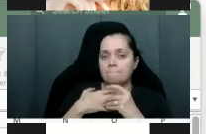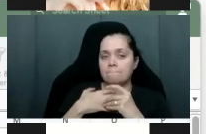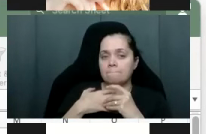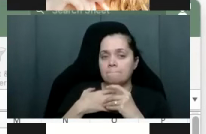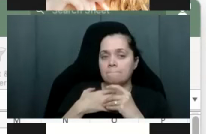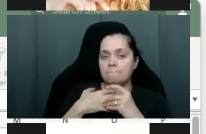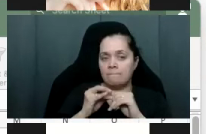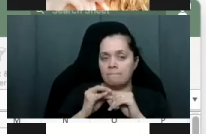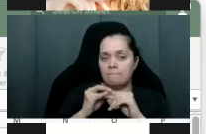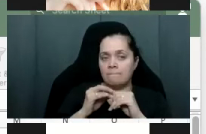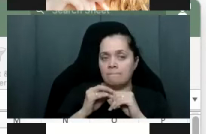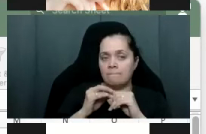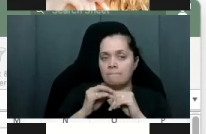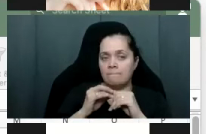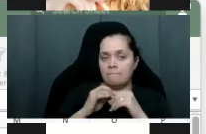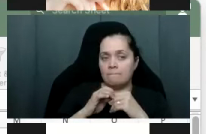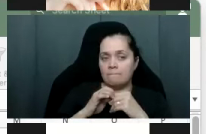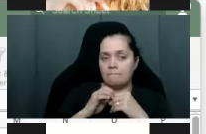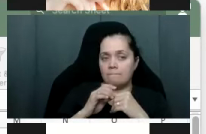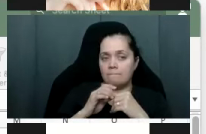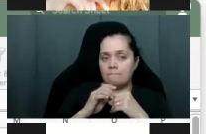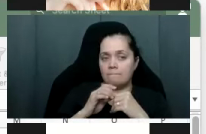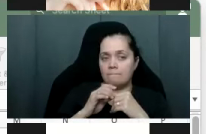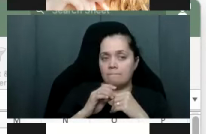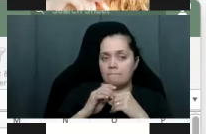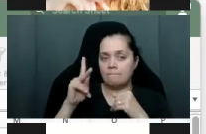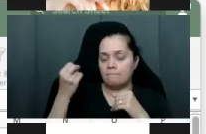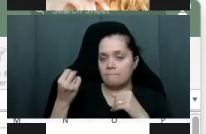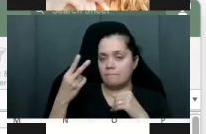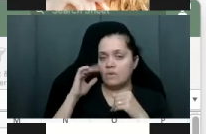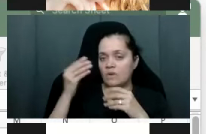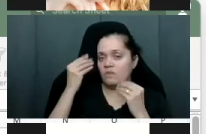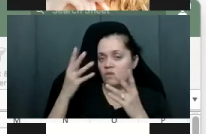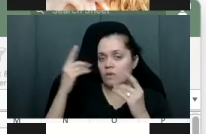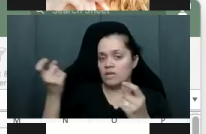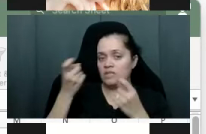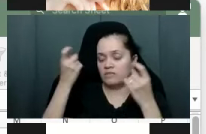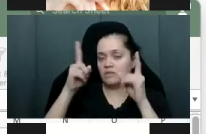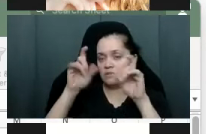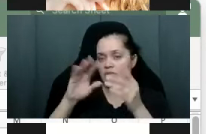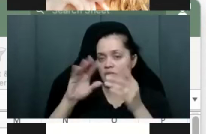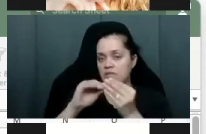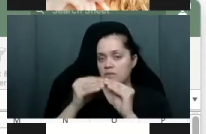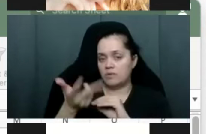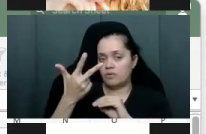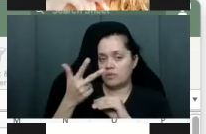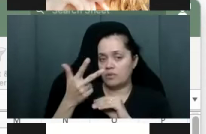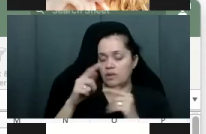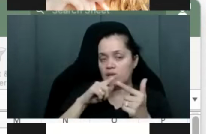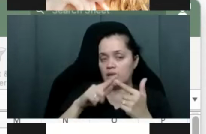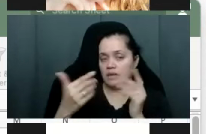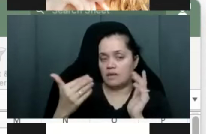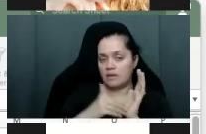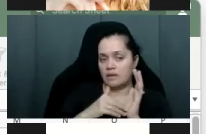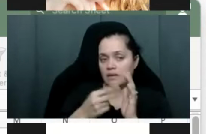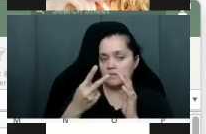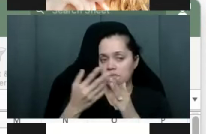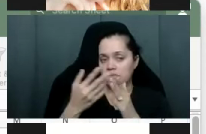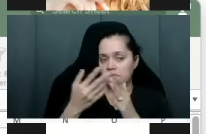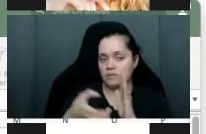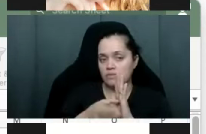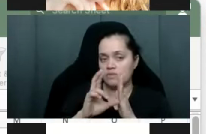Okay, on May 12th, we'll have the Information Festival, or test number 3. Again, 2 things to cover, LA CAR